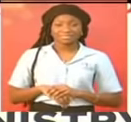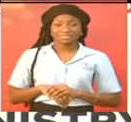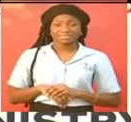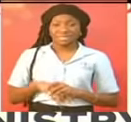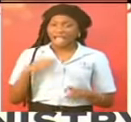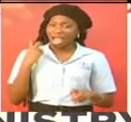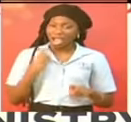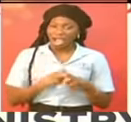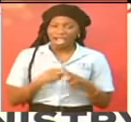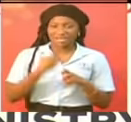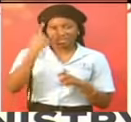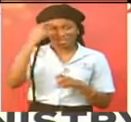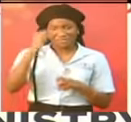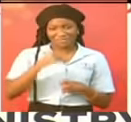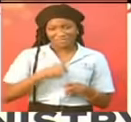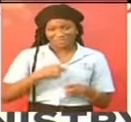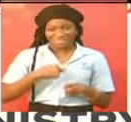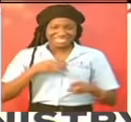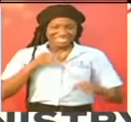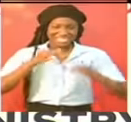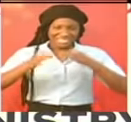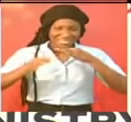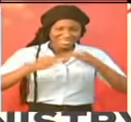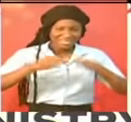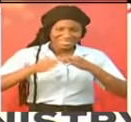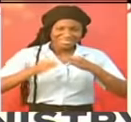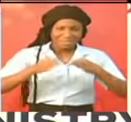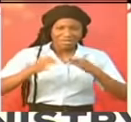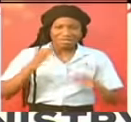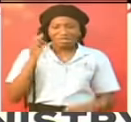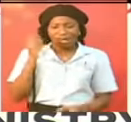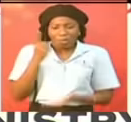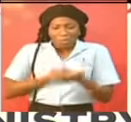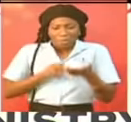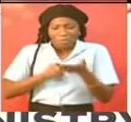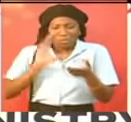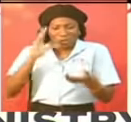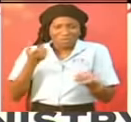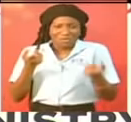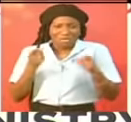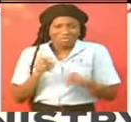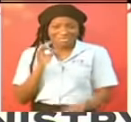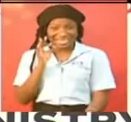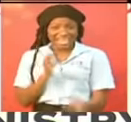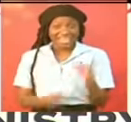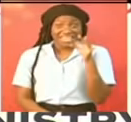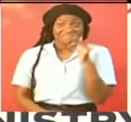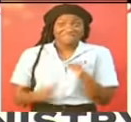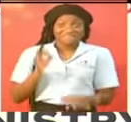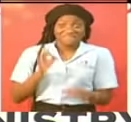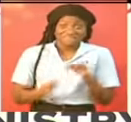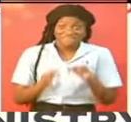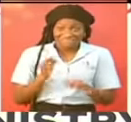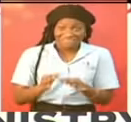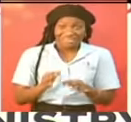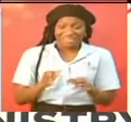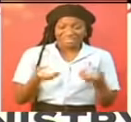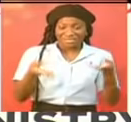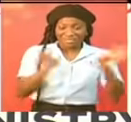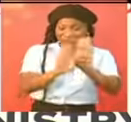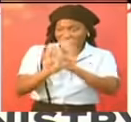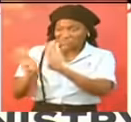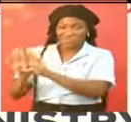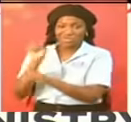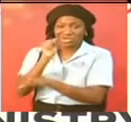difficult to say what should have been. So we didn't have a benchmark that we expected to reach, but what we did is we continued